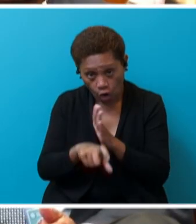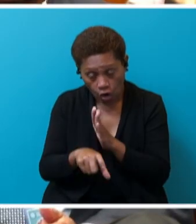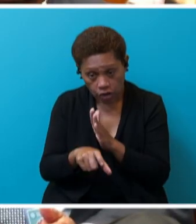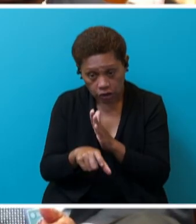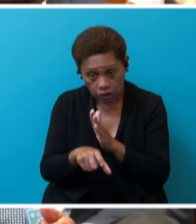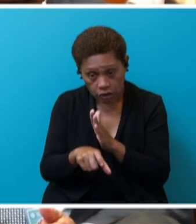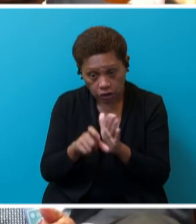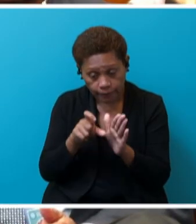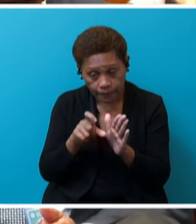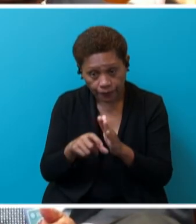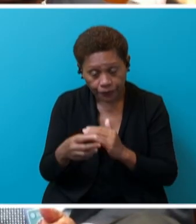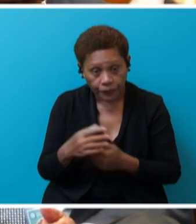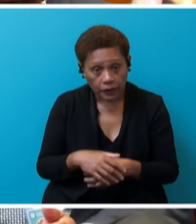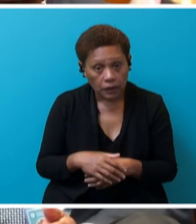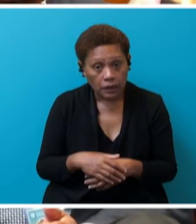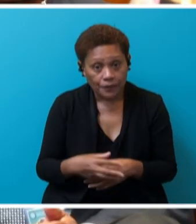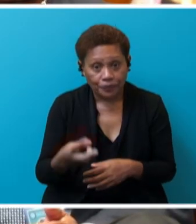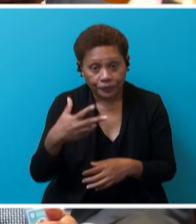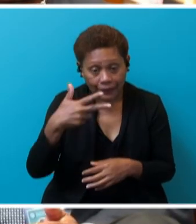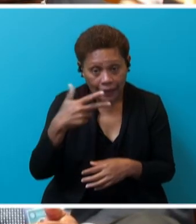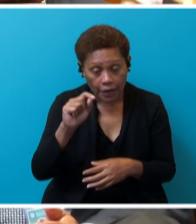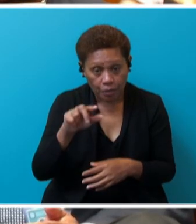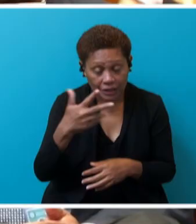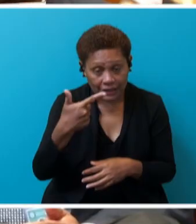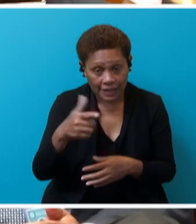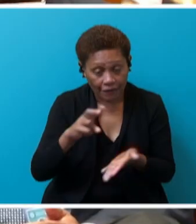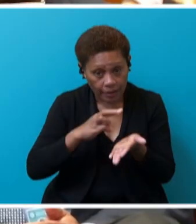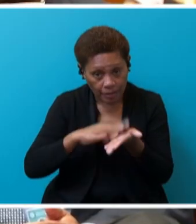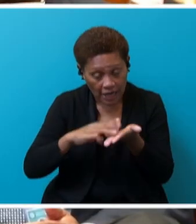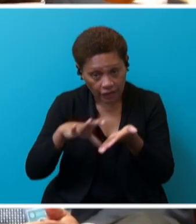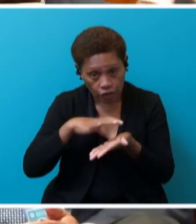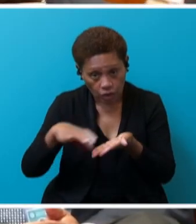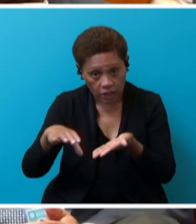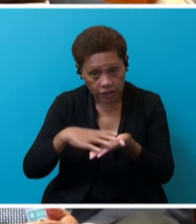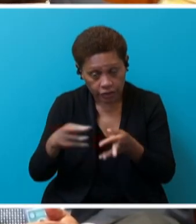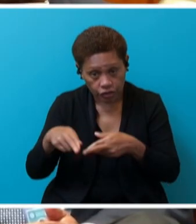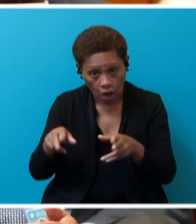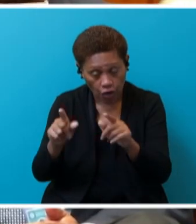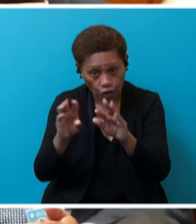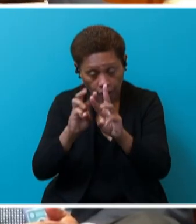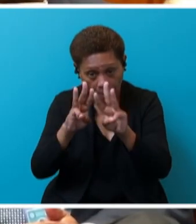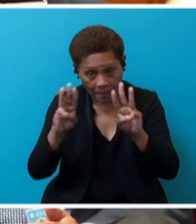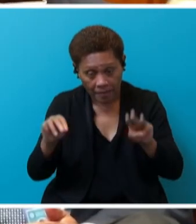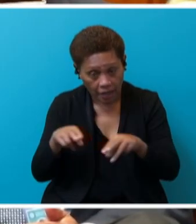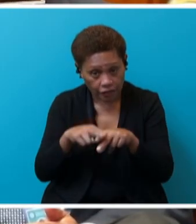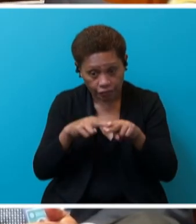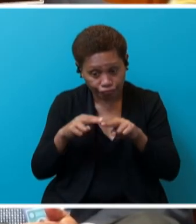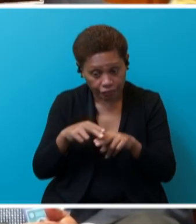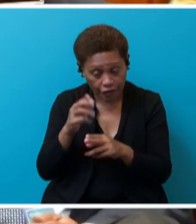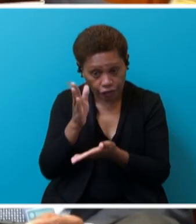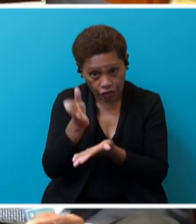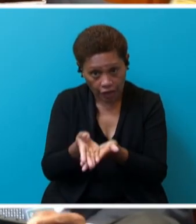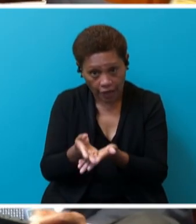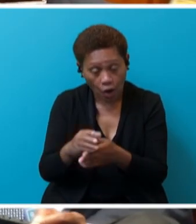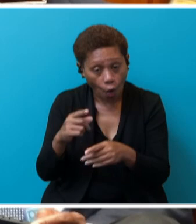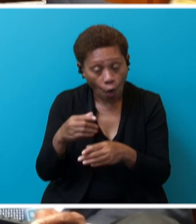costed at approximately $8.7 billion, a visionary roadmap that sets Fiji's direction for water and wastewater services